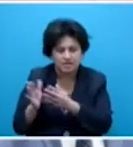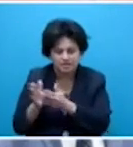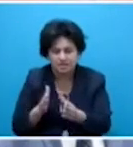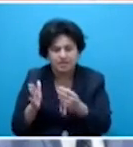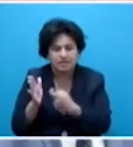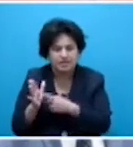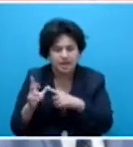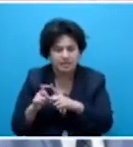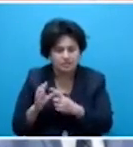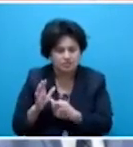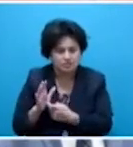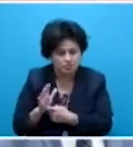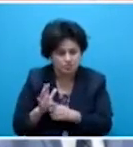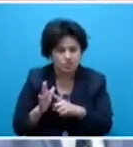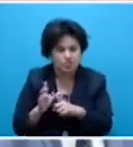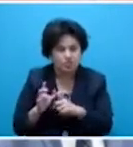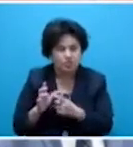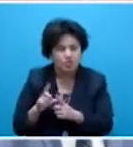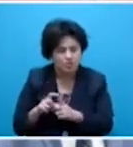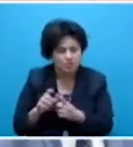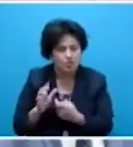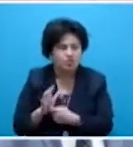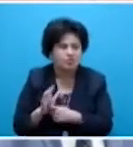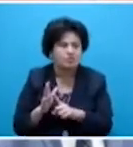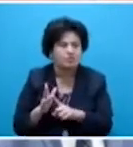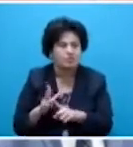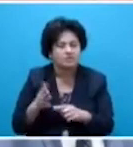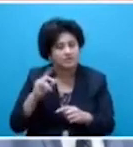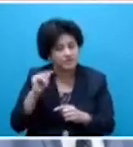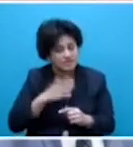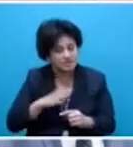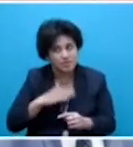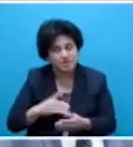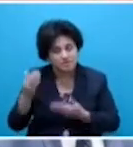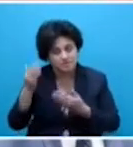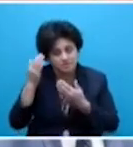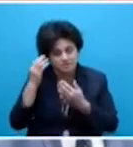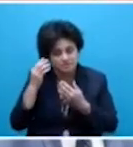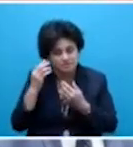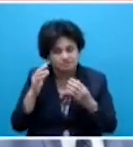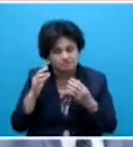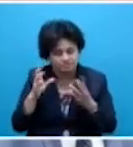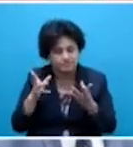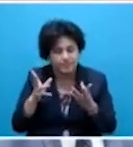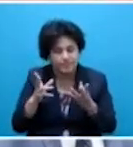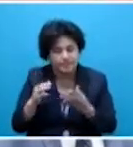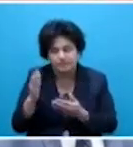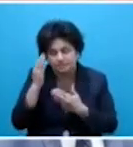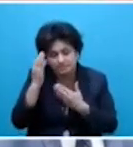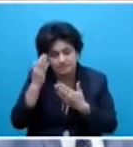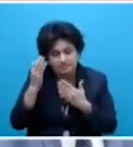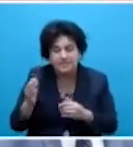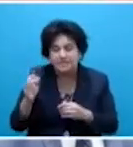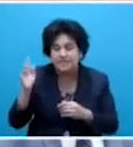her reply. Firstly, may I acknowledge that His Excellency is the lead advocate for Fiji's fight